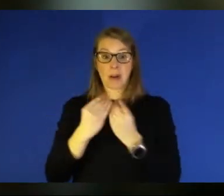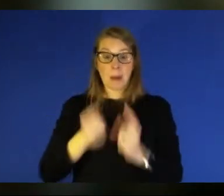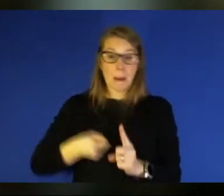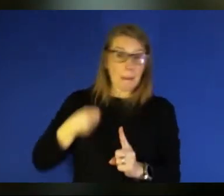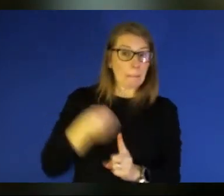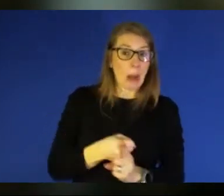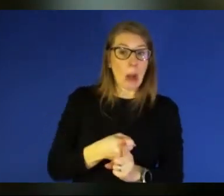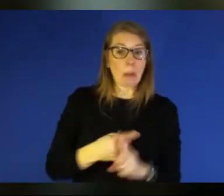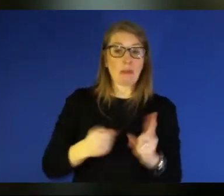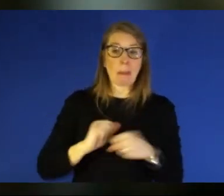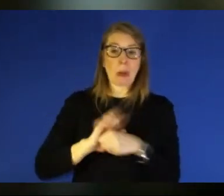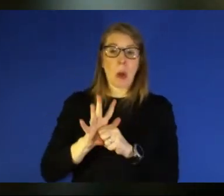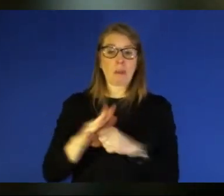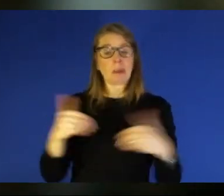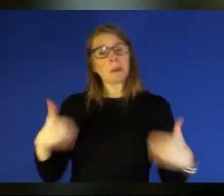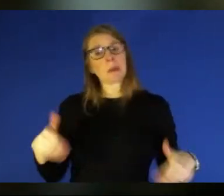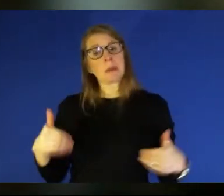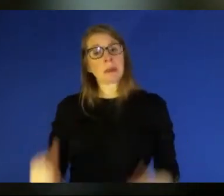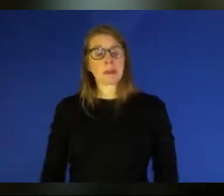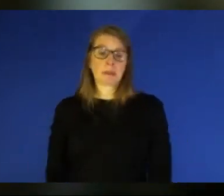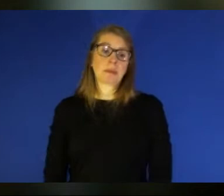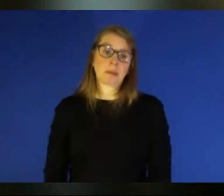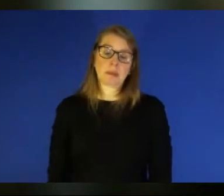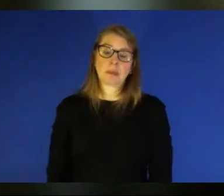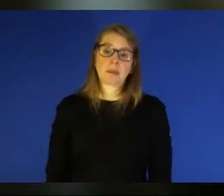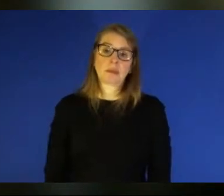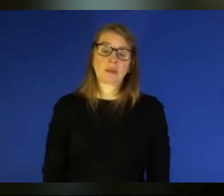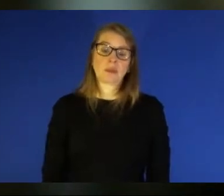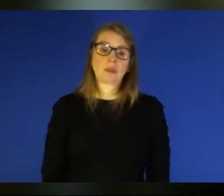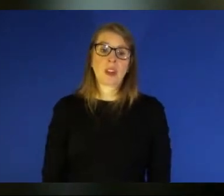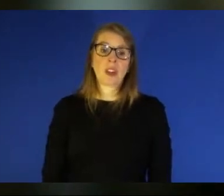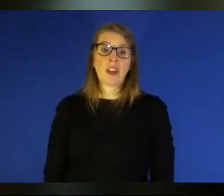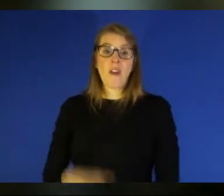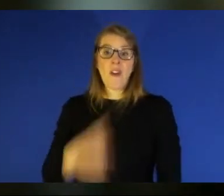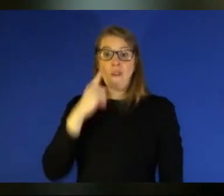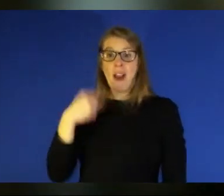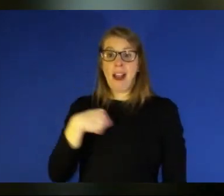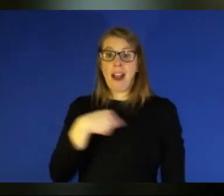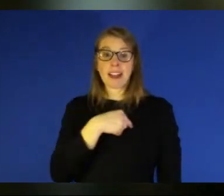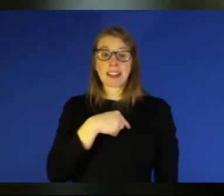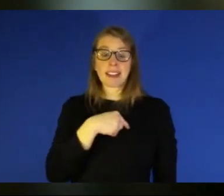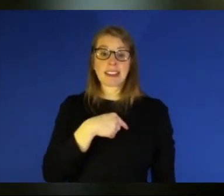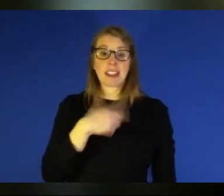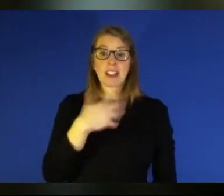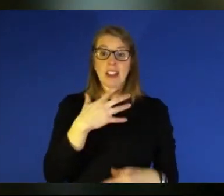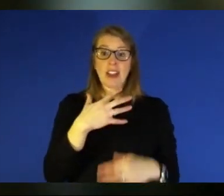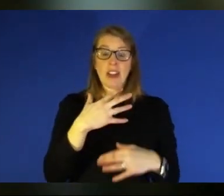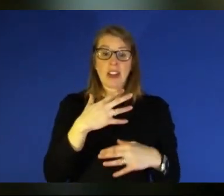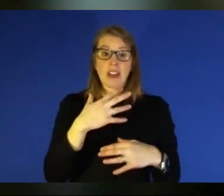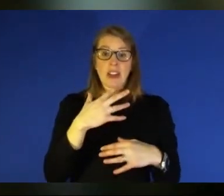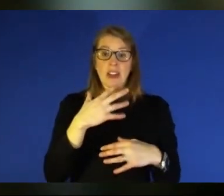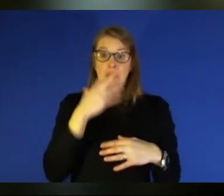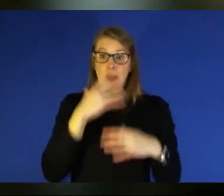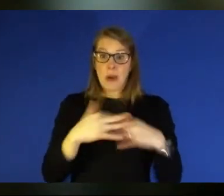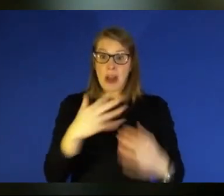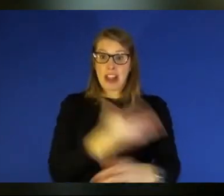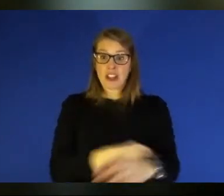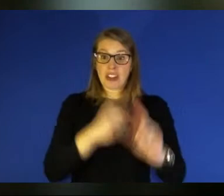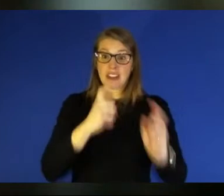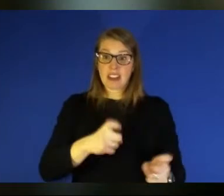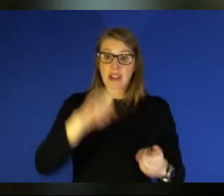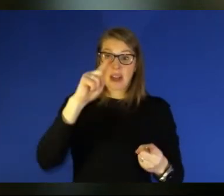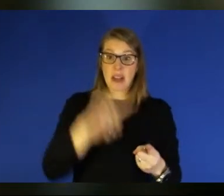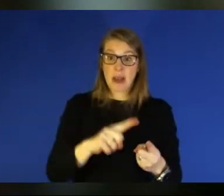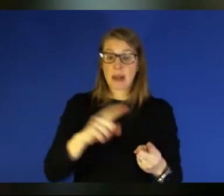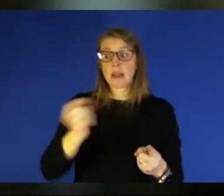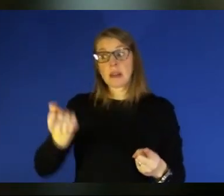impacted by the COVID-19 pandemic. So for us, donations have gone down, but for Harvesters, the food